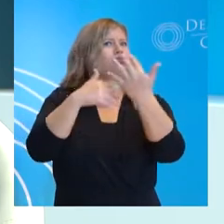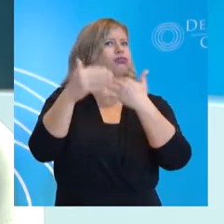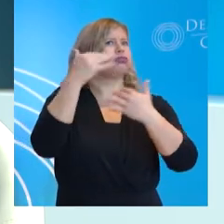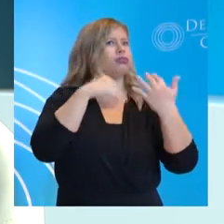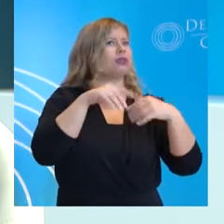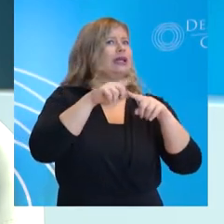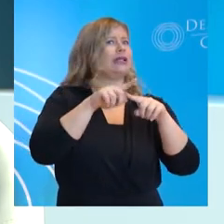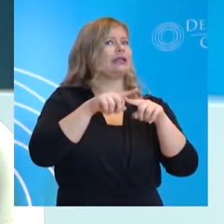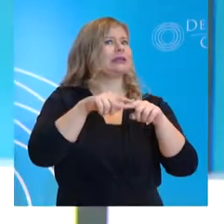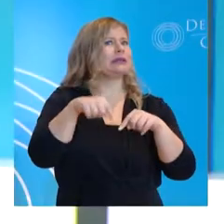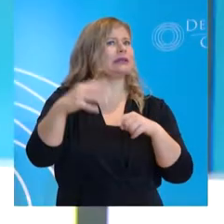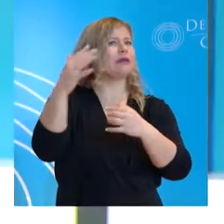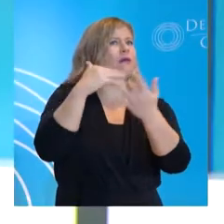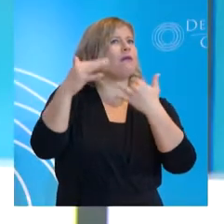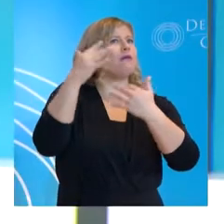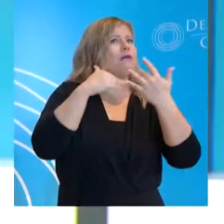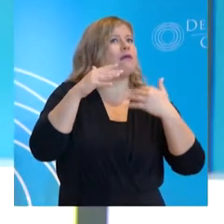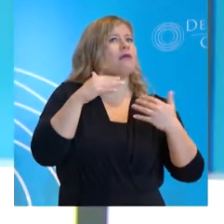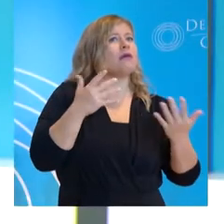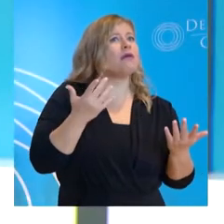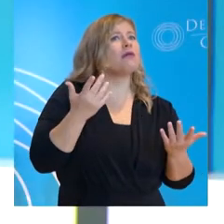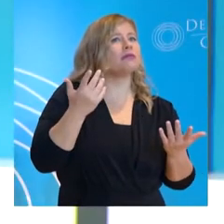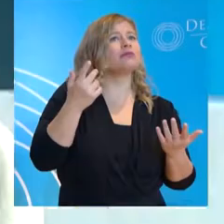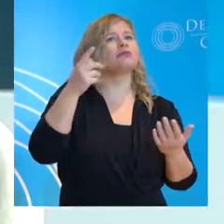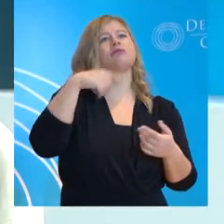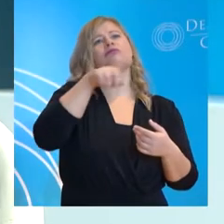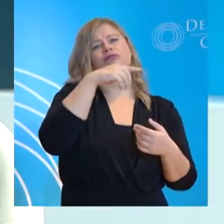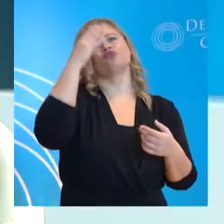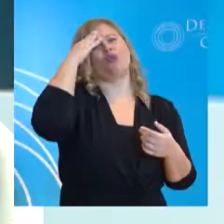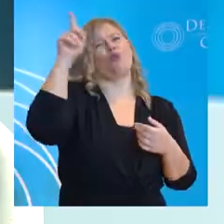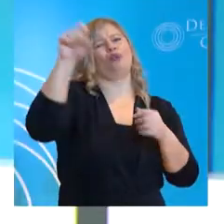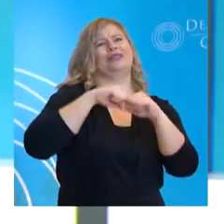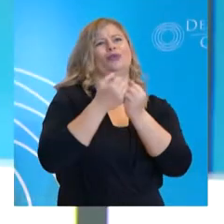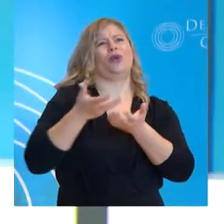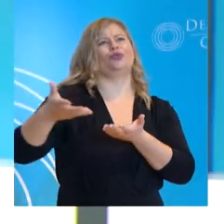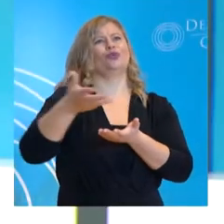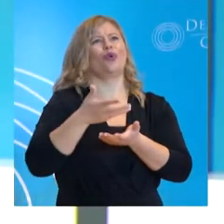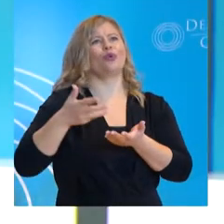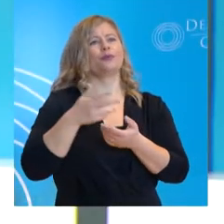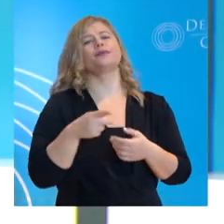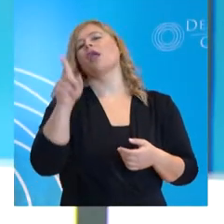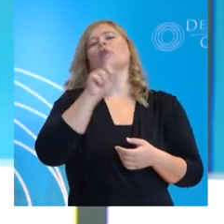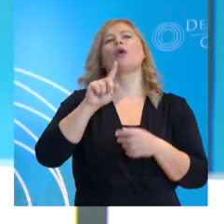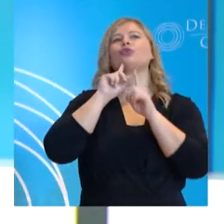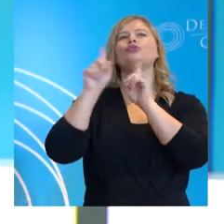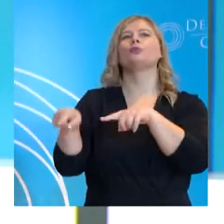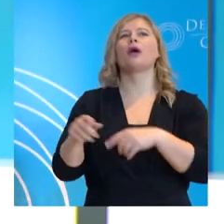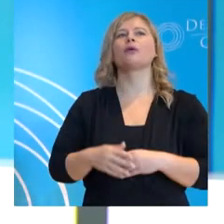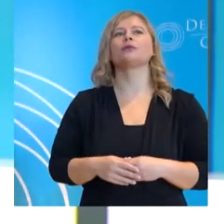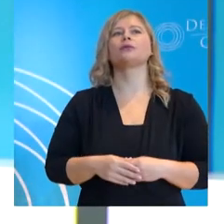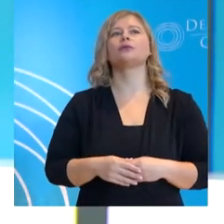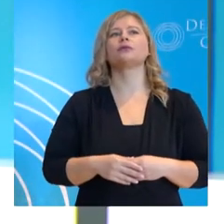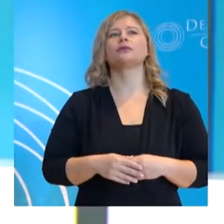of asylum seekers, refugees, migrants? First of all, we have every interest in working with